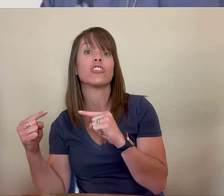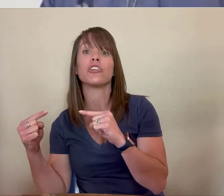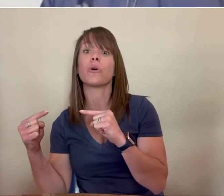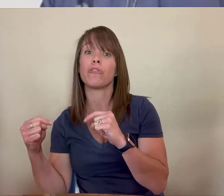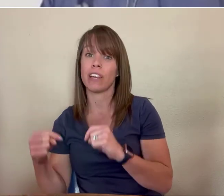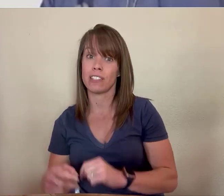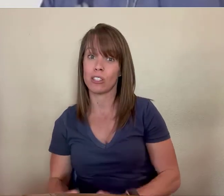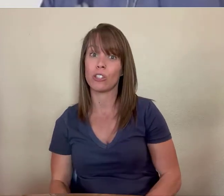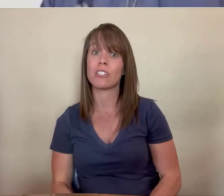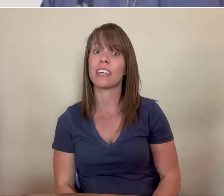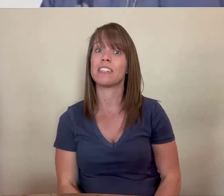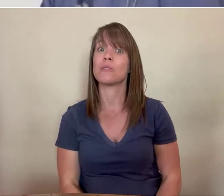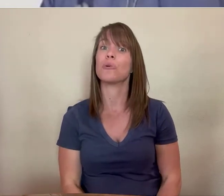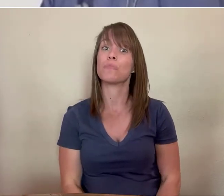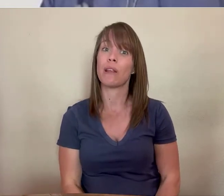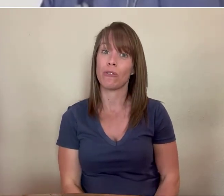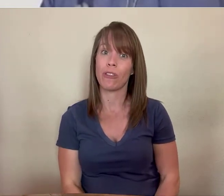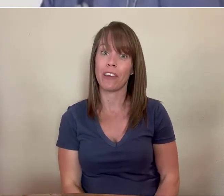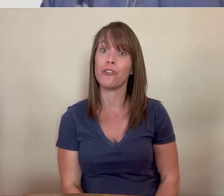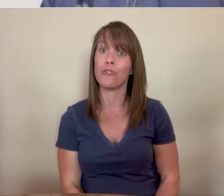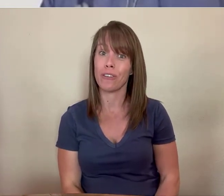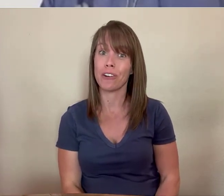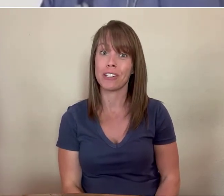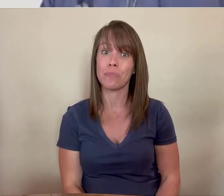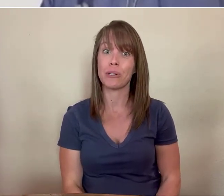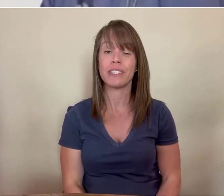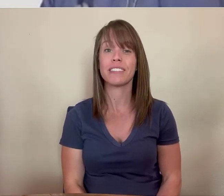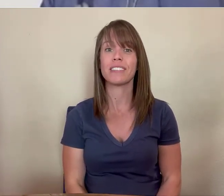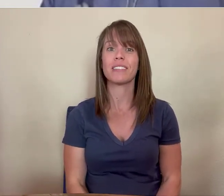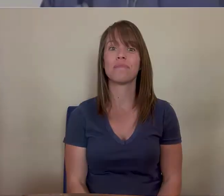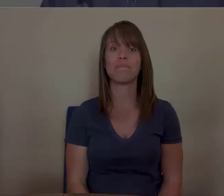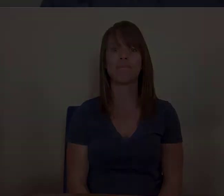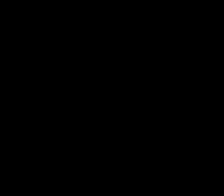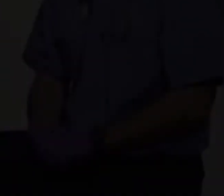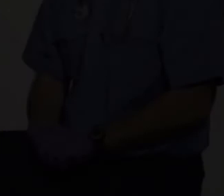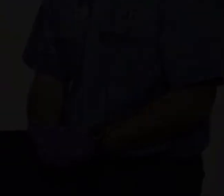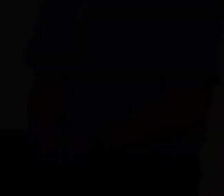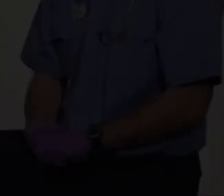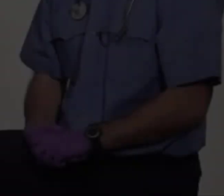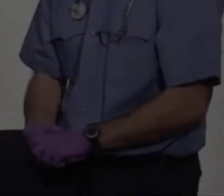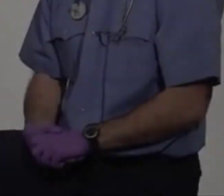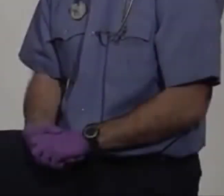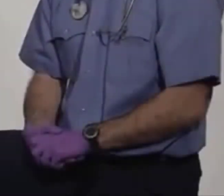make sure your face looks like it is the most painful thing you've ever experienced.